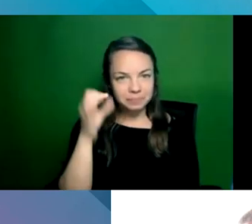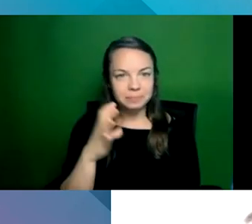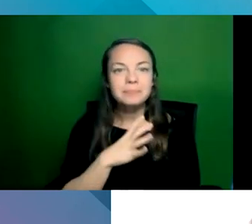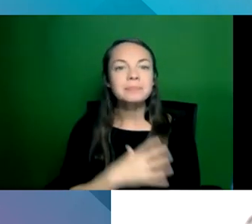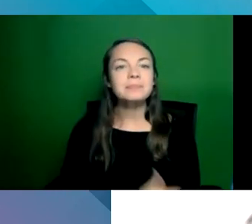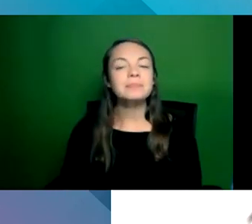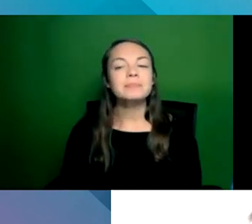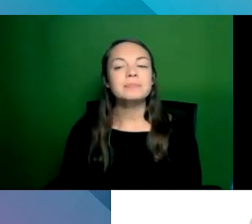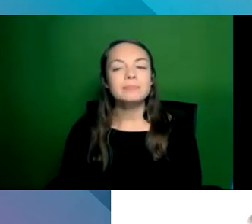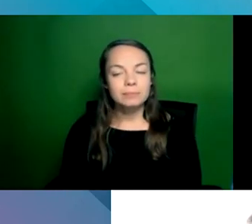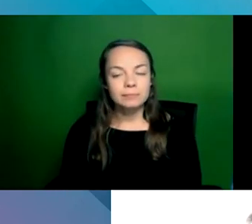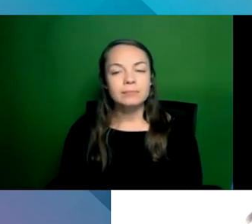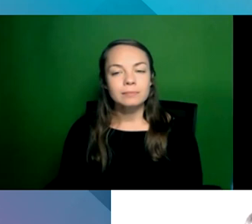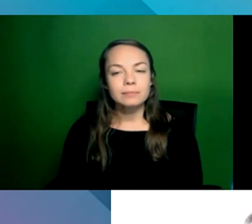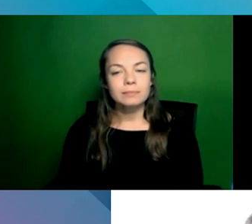I think that